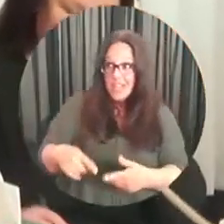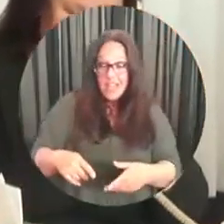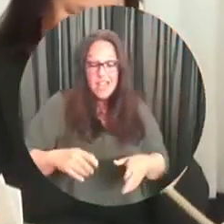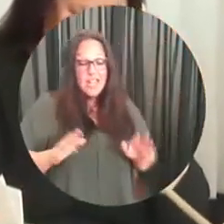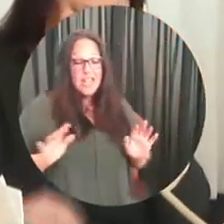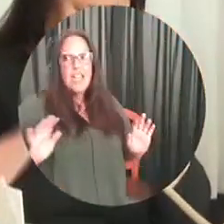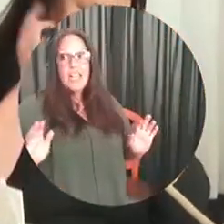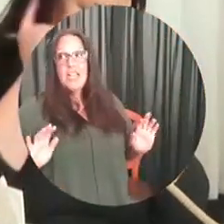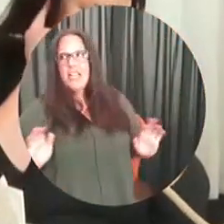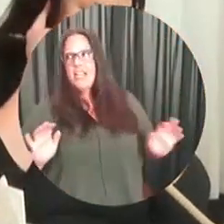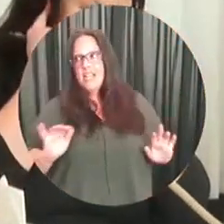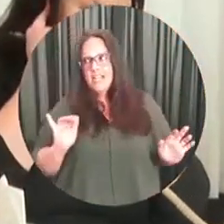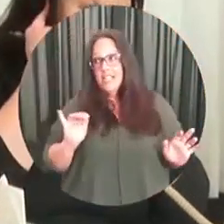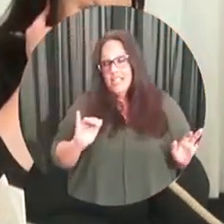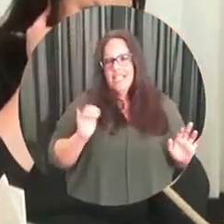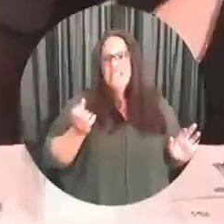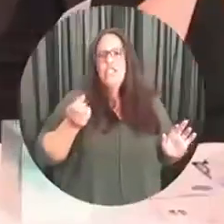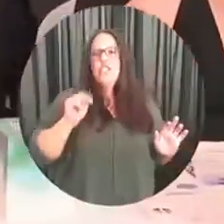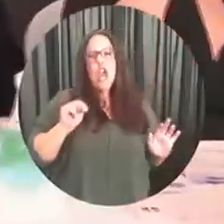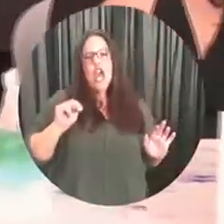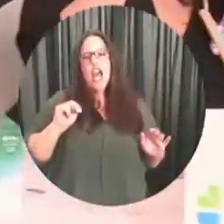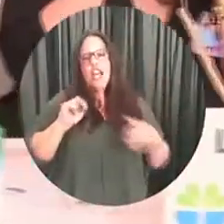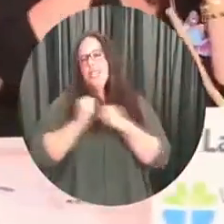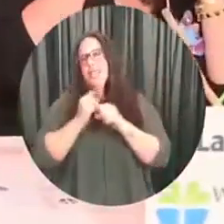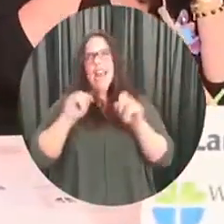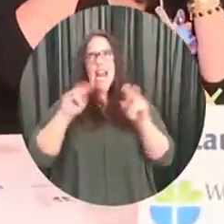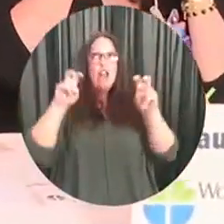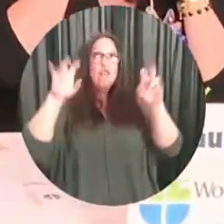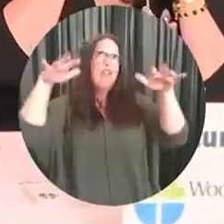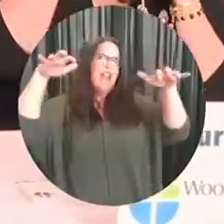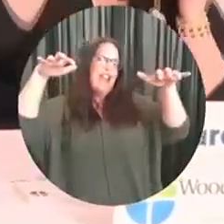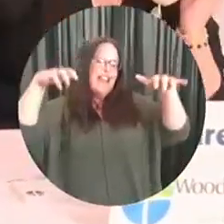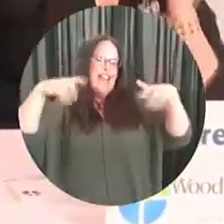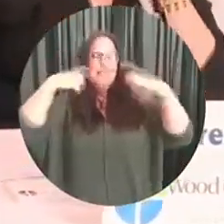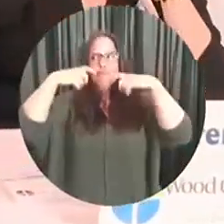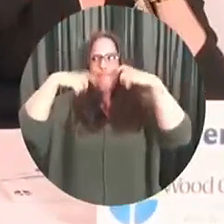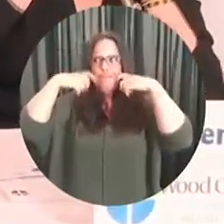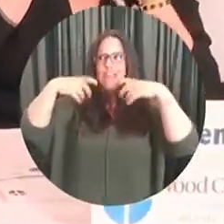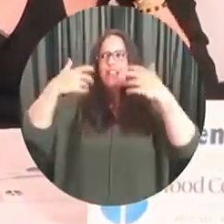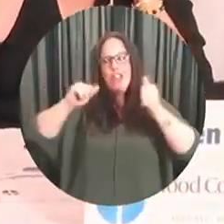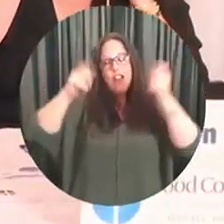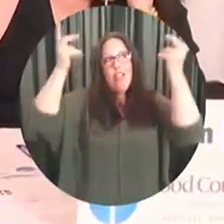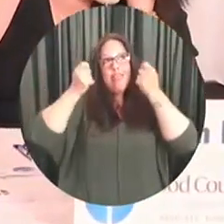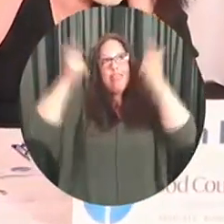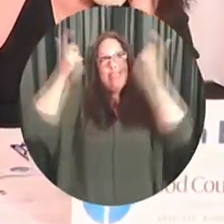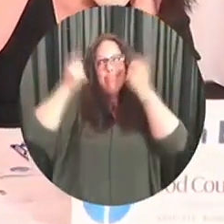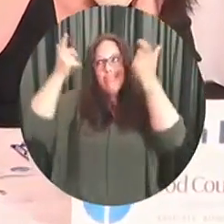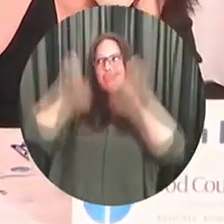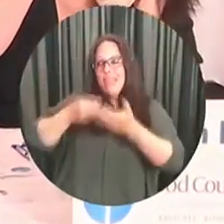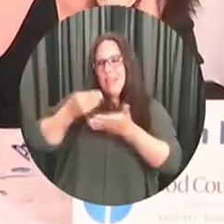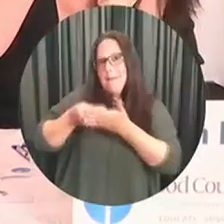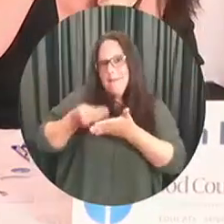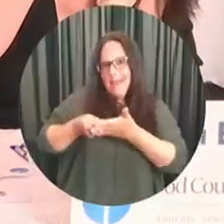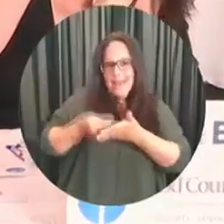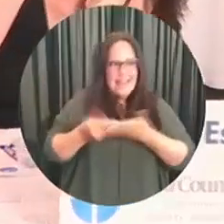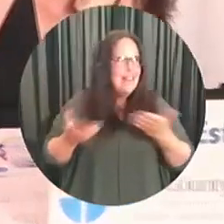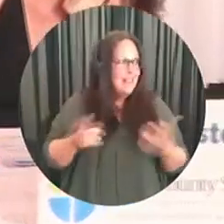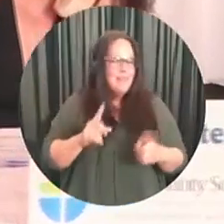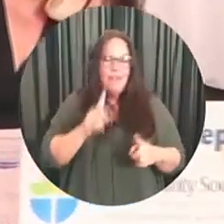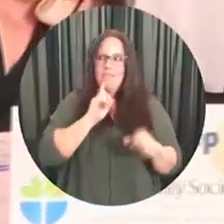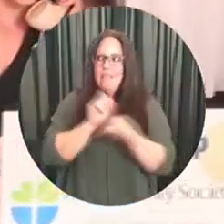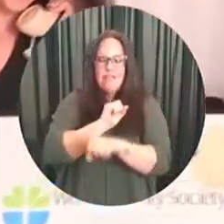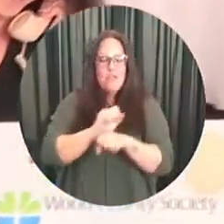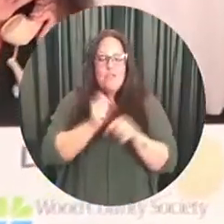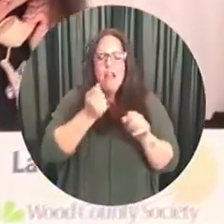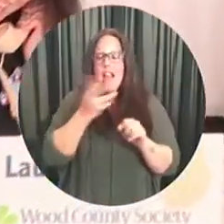John's making it rain is how he said it earlier. He's doing that right now. Oh, absolutely. There's been a couple